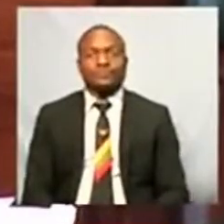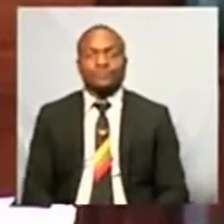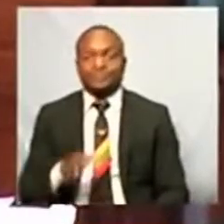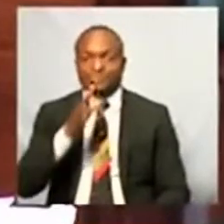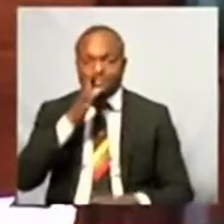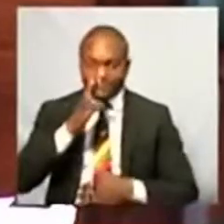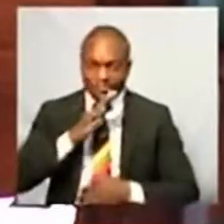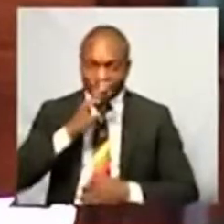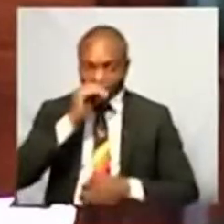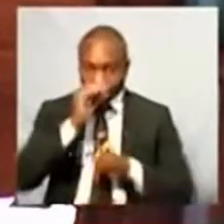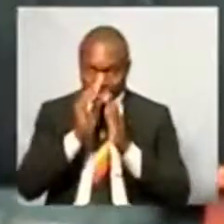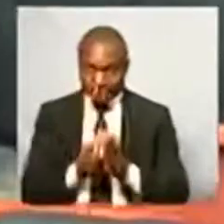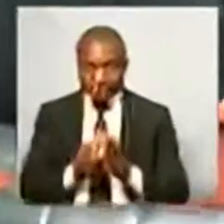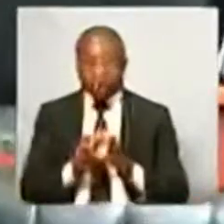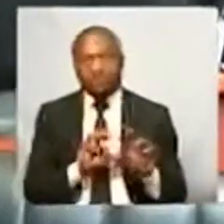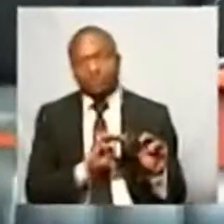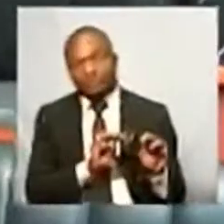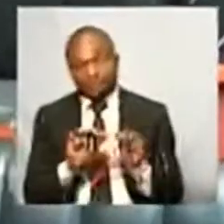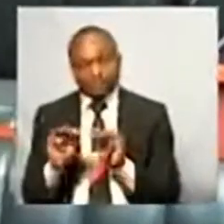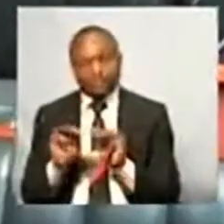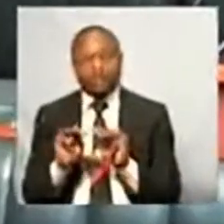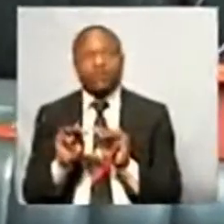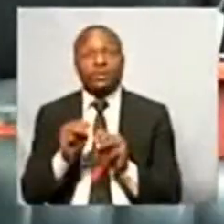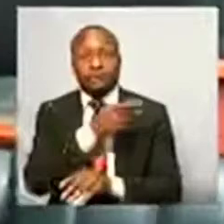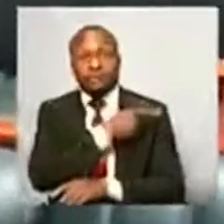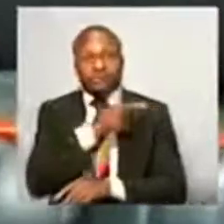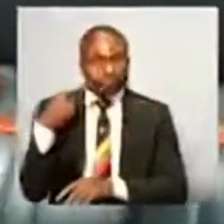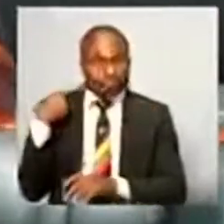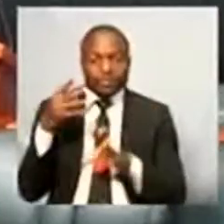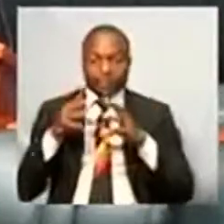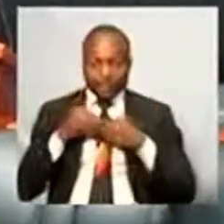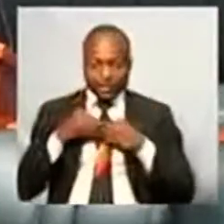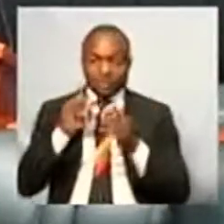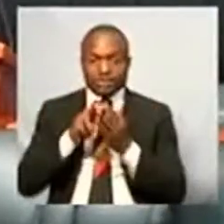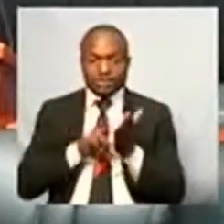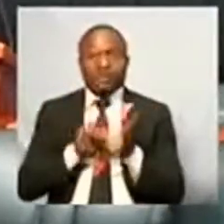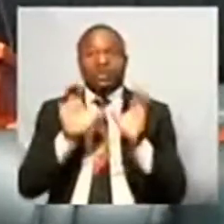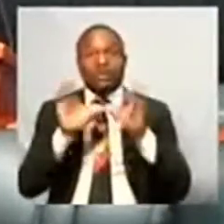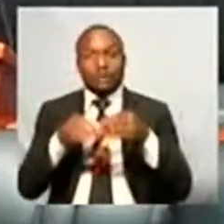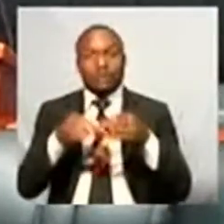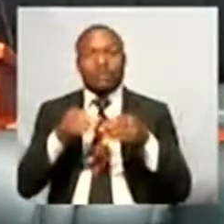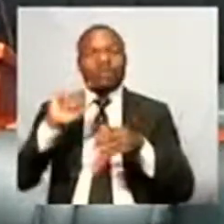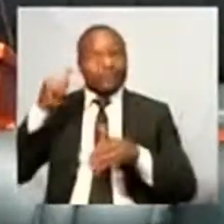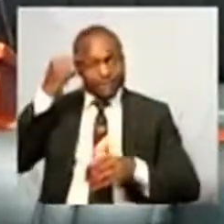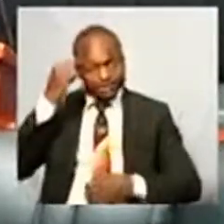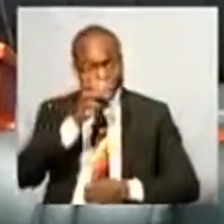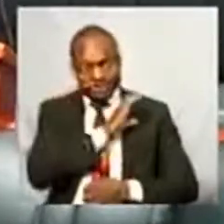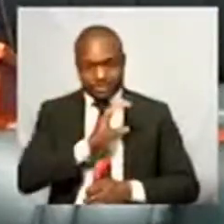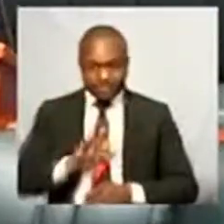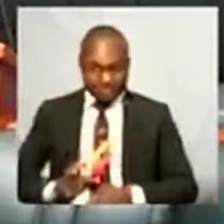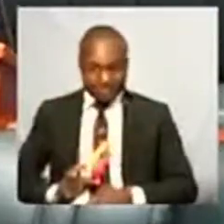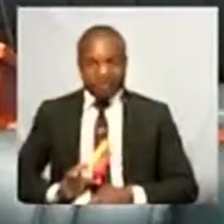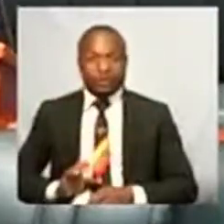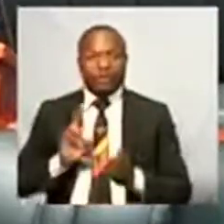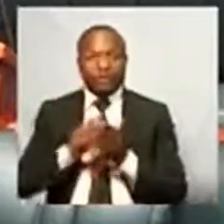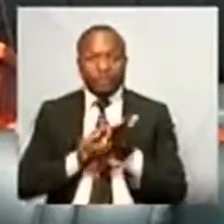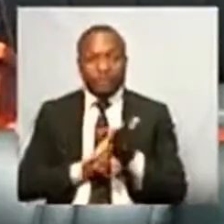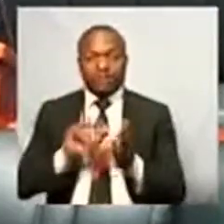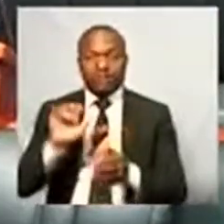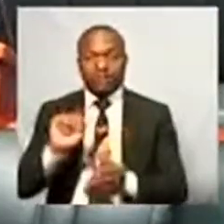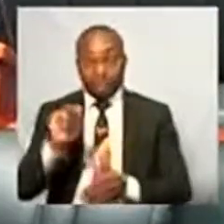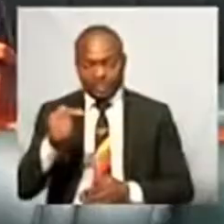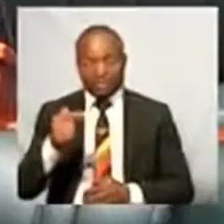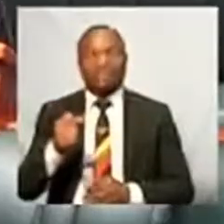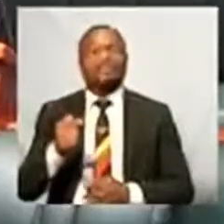Madam Speaker, I beg to move that this House adopts the report of the Committee on Parastatal Bodies, on the report of the Auditor